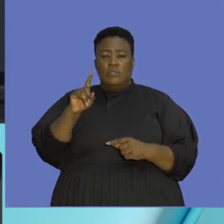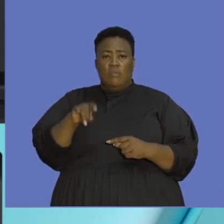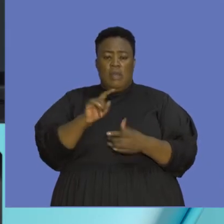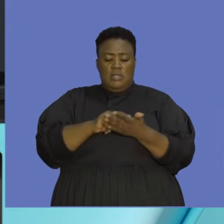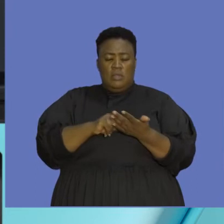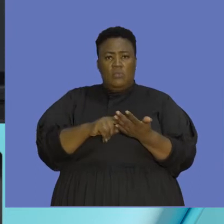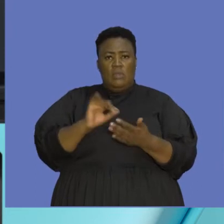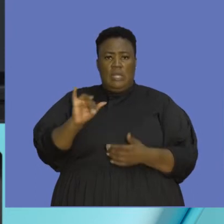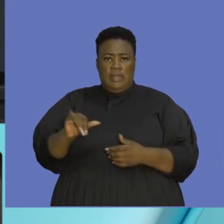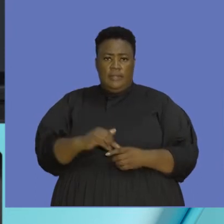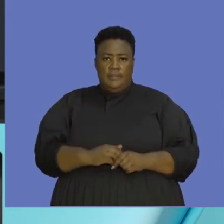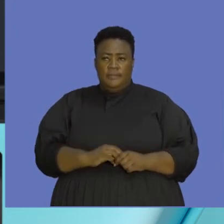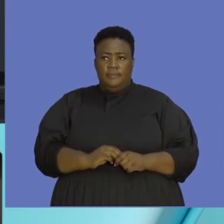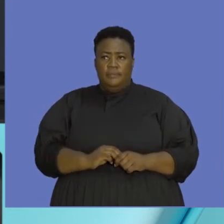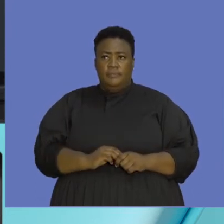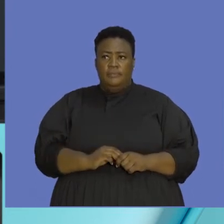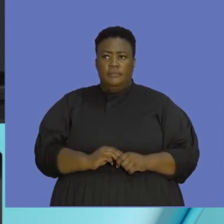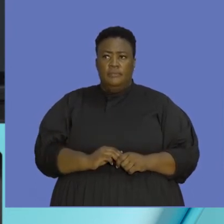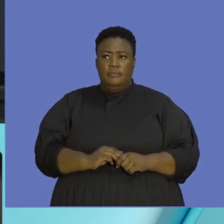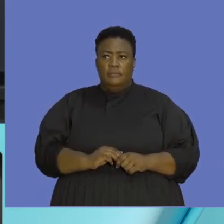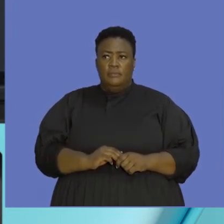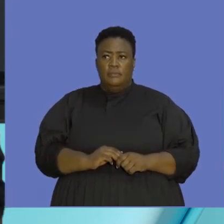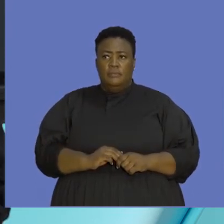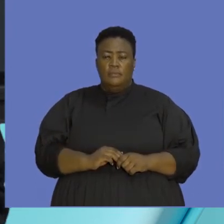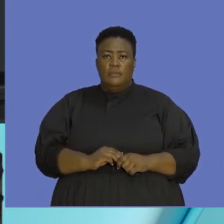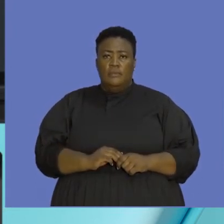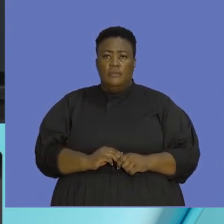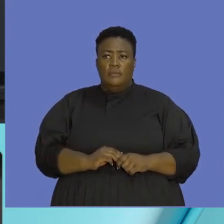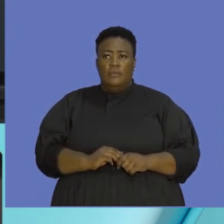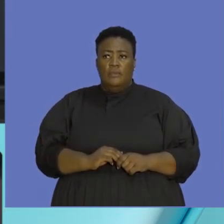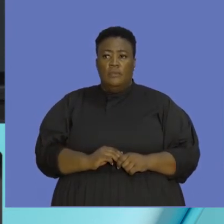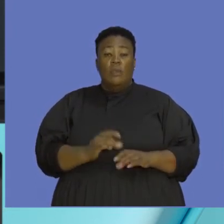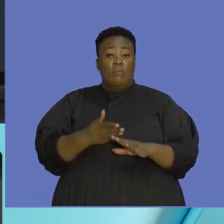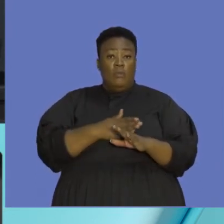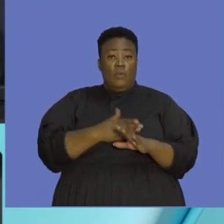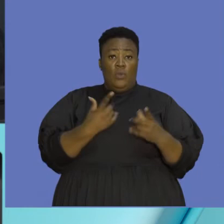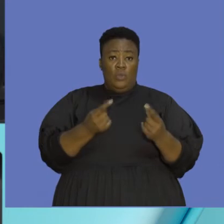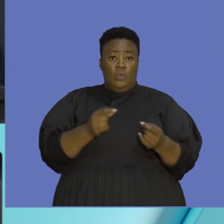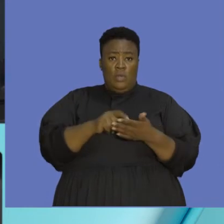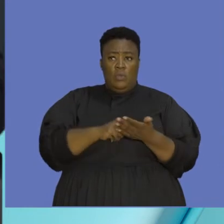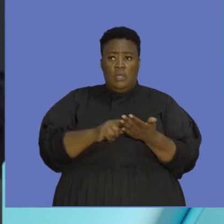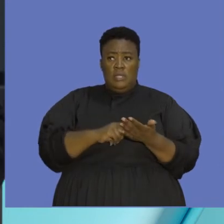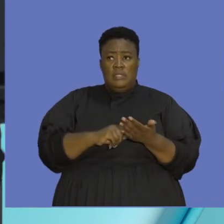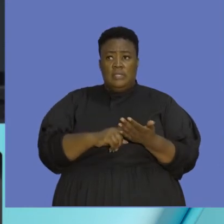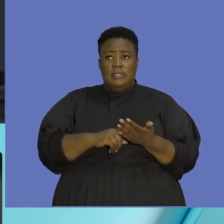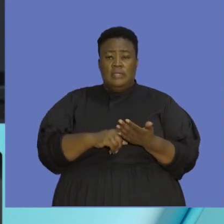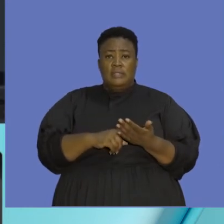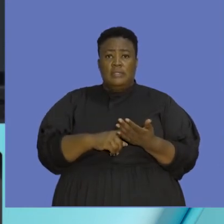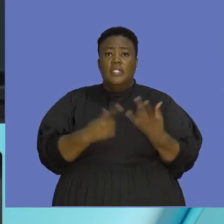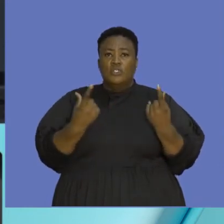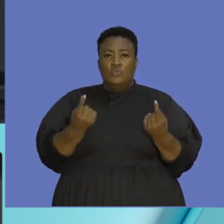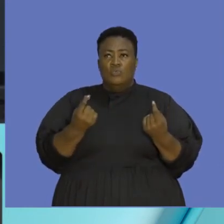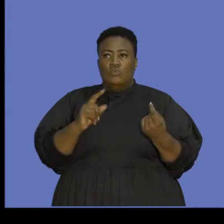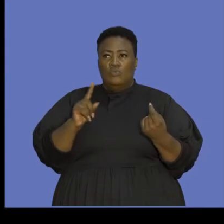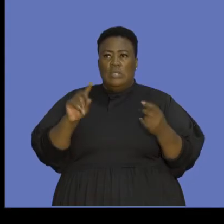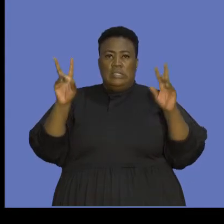that out as we go along, okay? Let's do some calculations. Well, before we get to the calculations, let's get to the